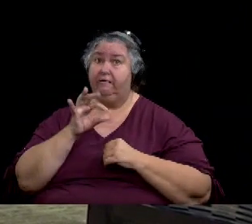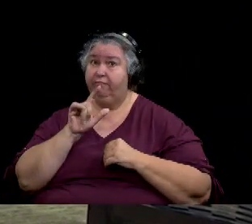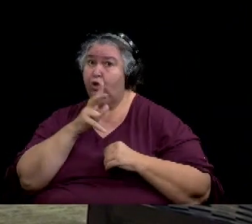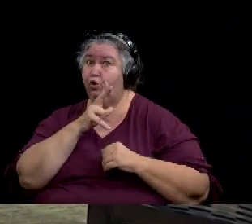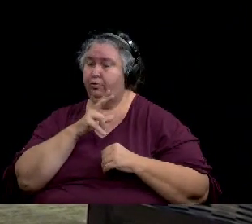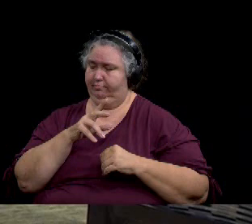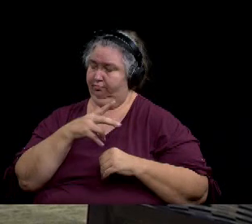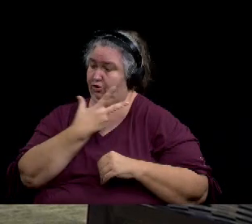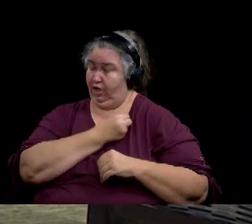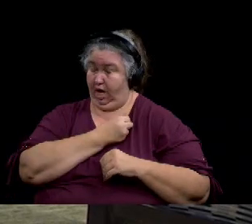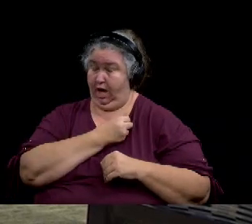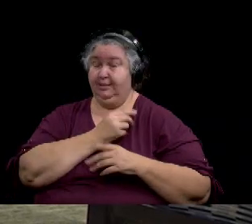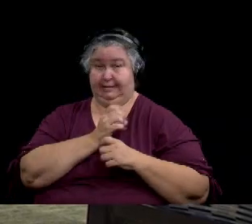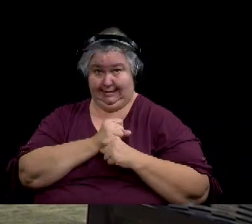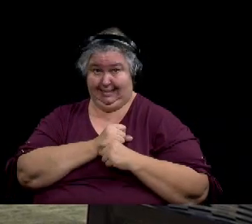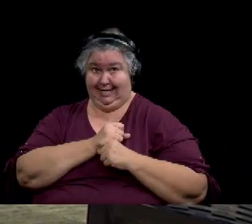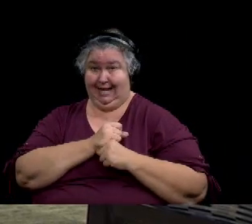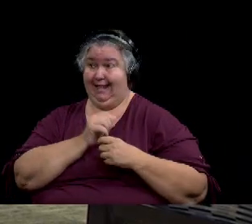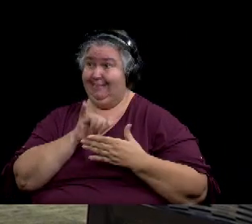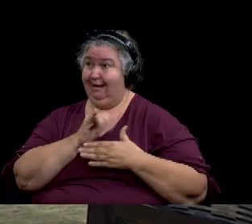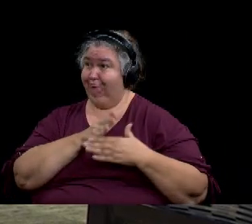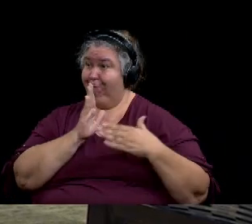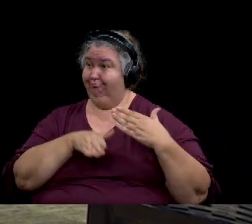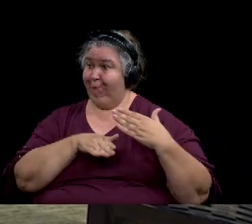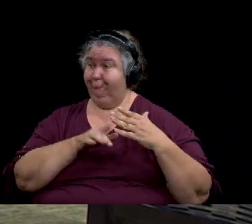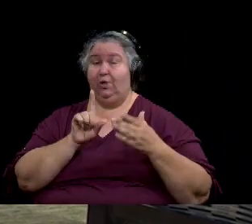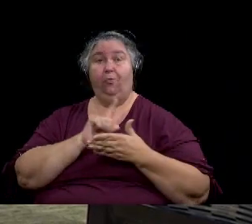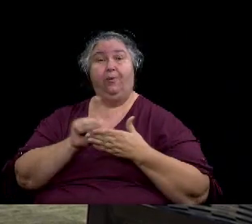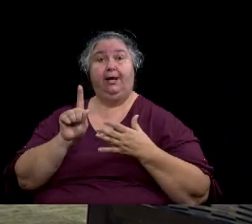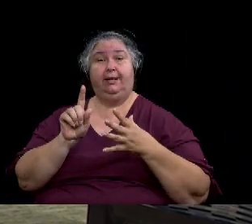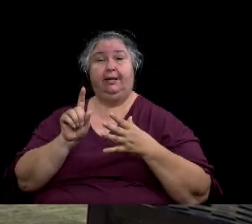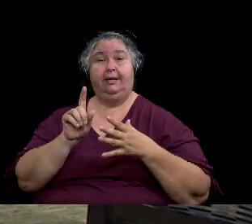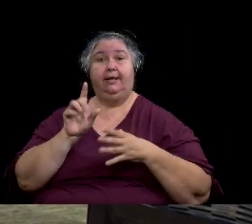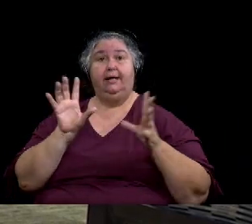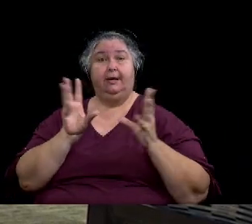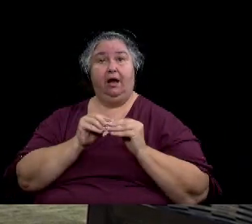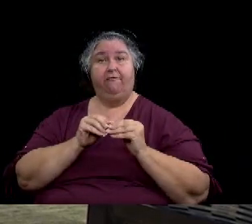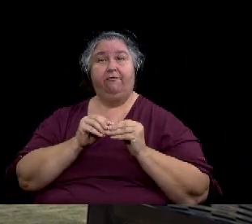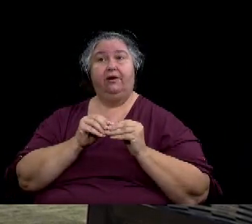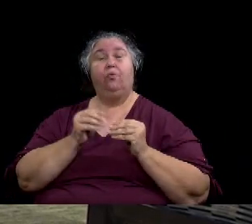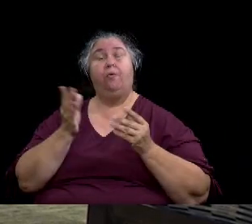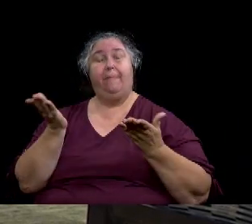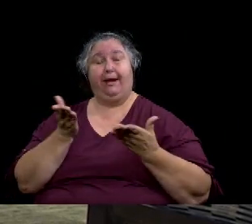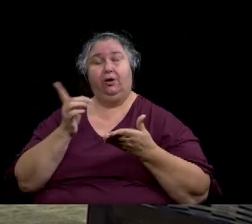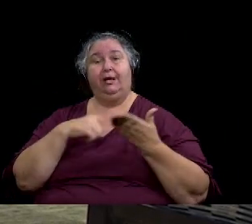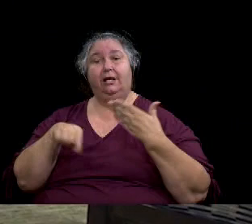That concludes our weekly press conference, and we'll be back next week, and we hope you have a good day.